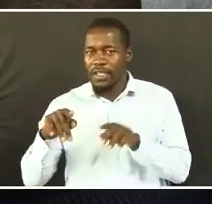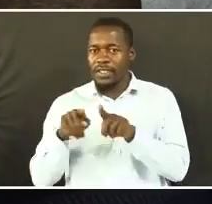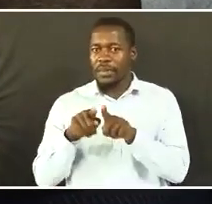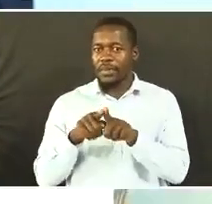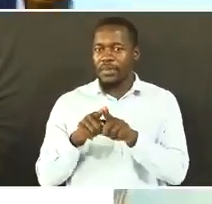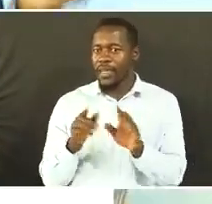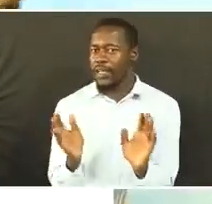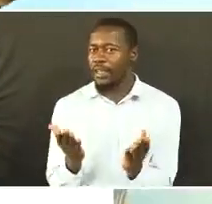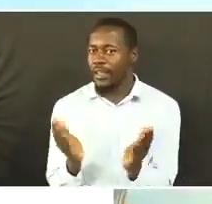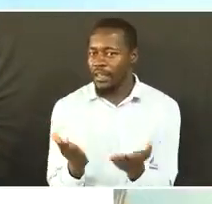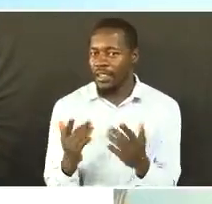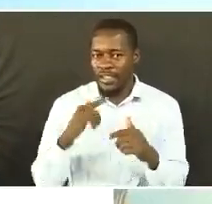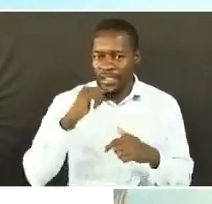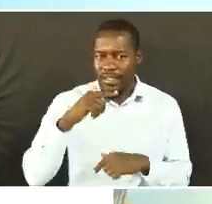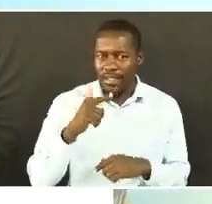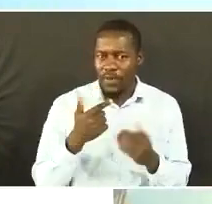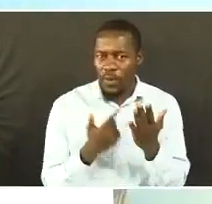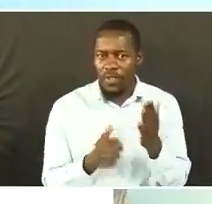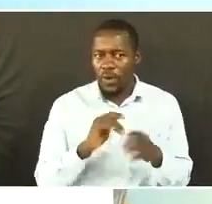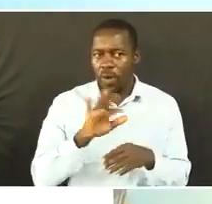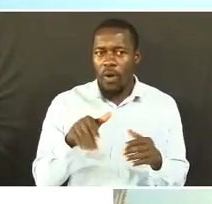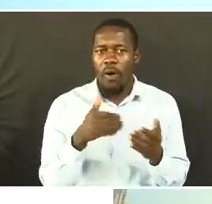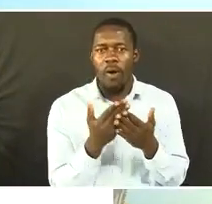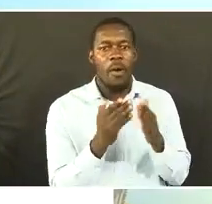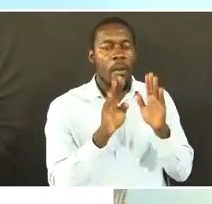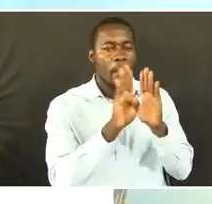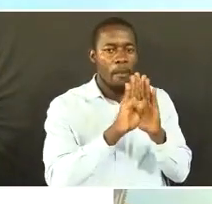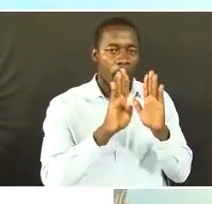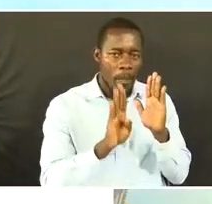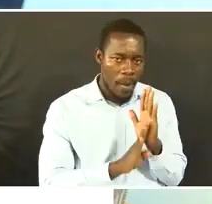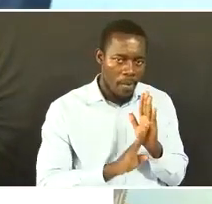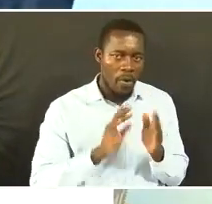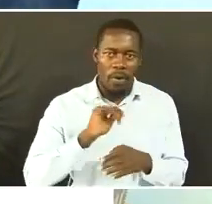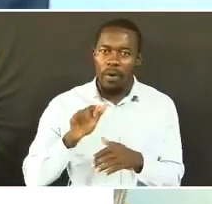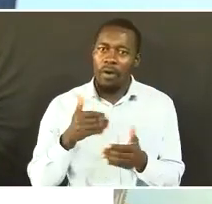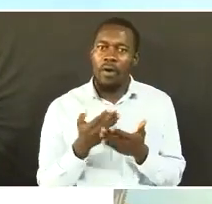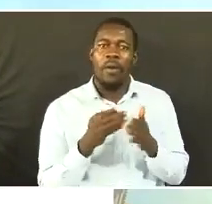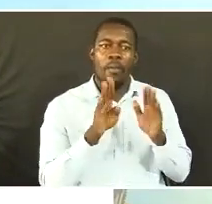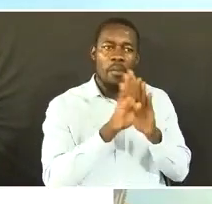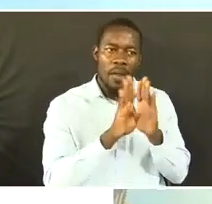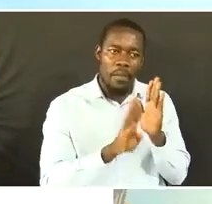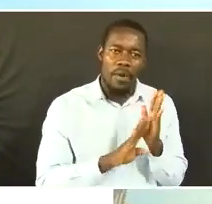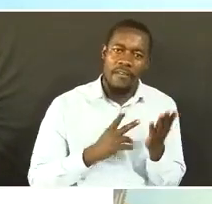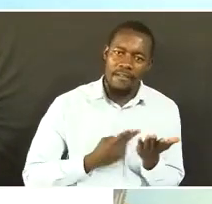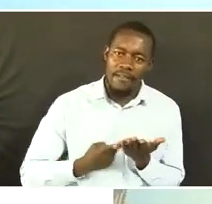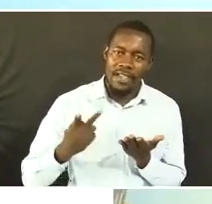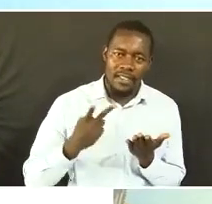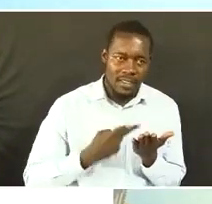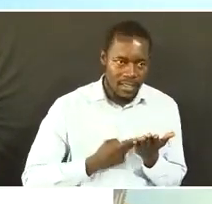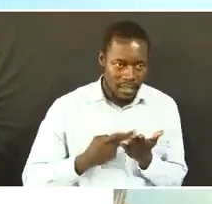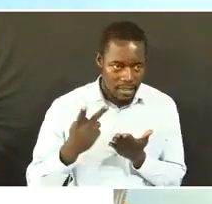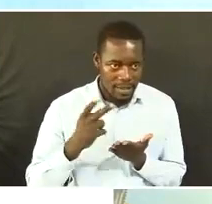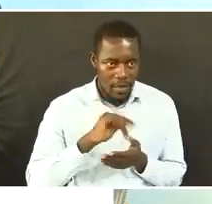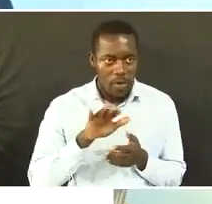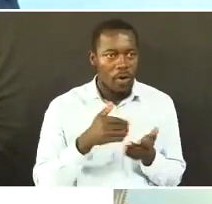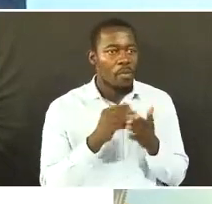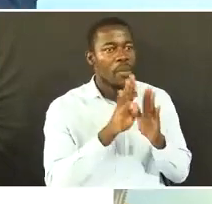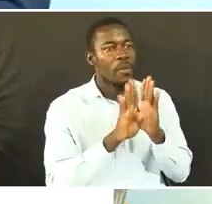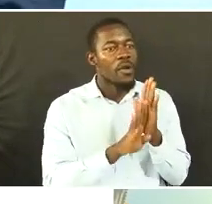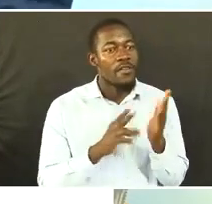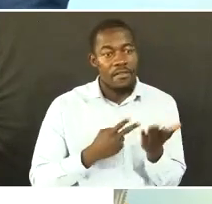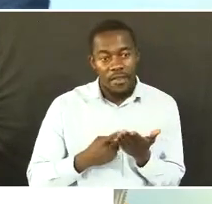of inspiration, says that all scripture, how many? All scripture, very important. All scripture is given